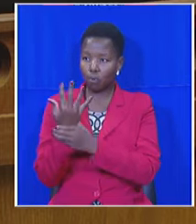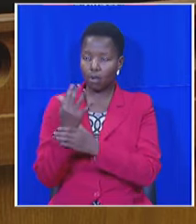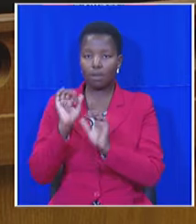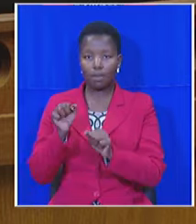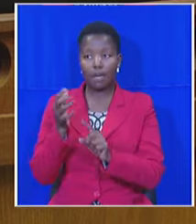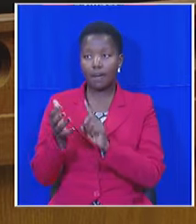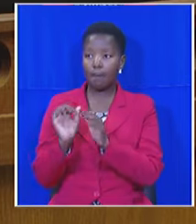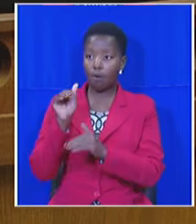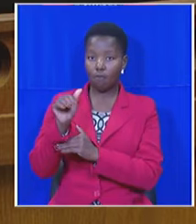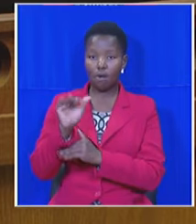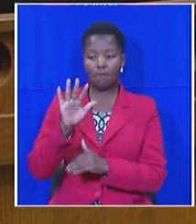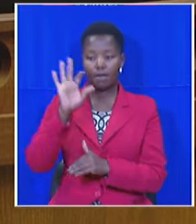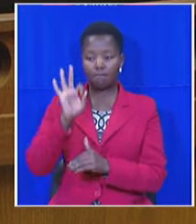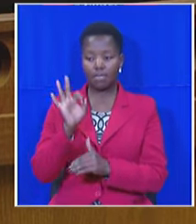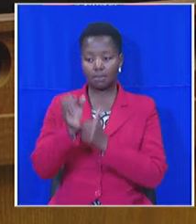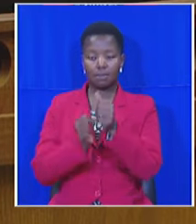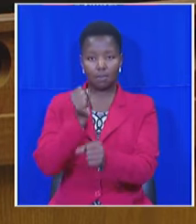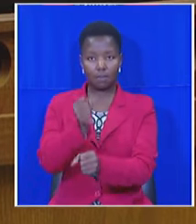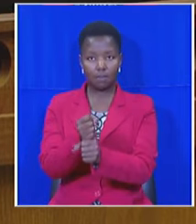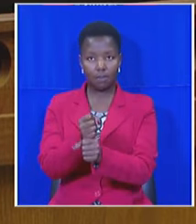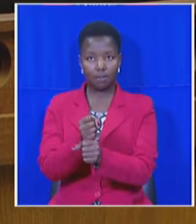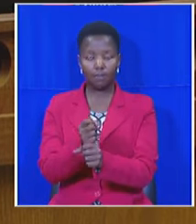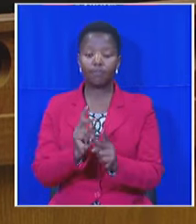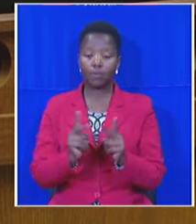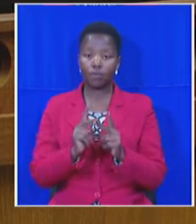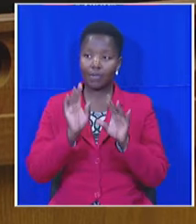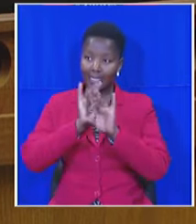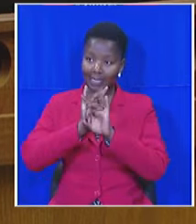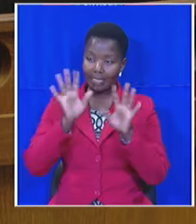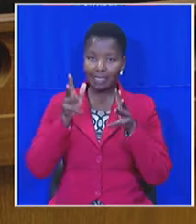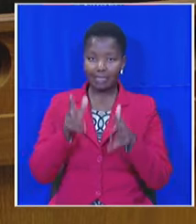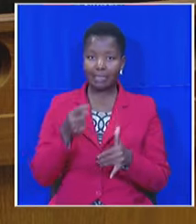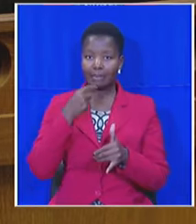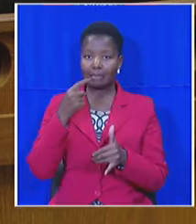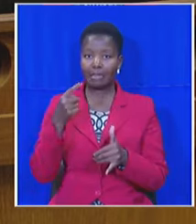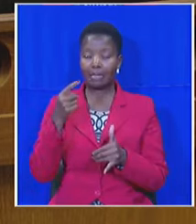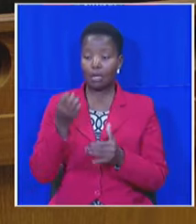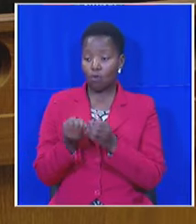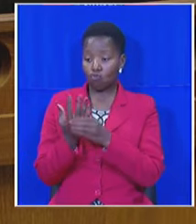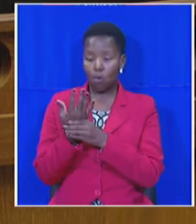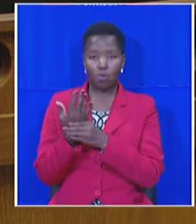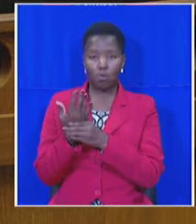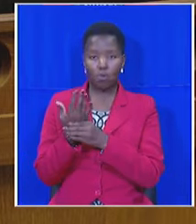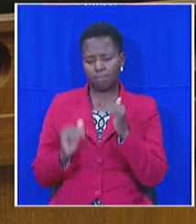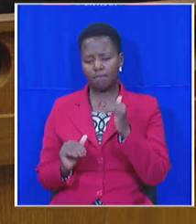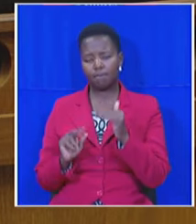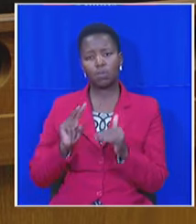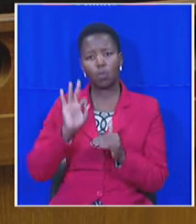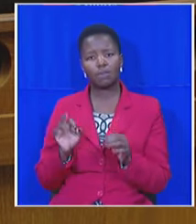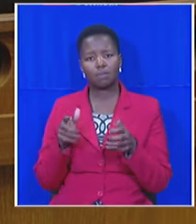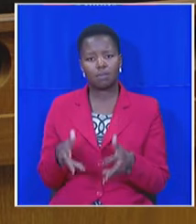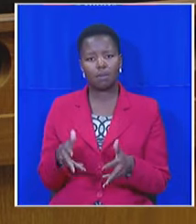5% a year on average. It is clear our growth is stuck at less than 2%. The biggest